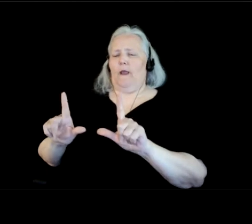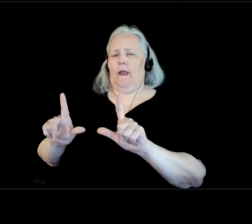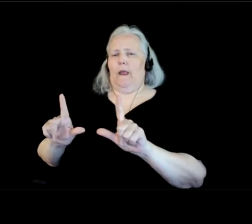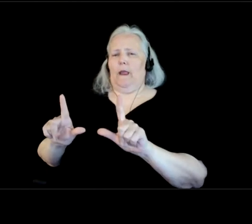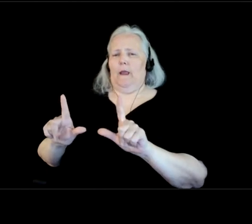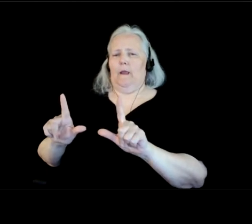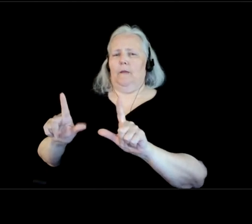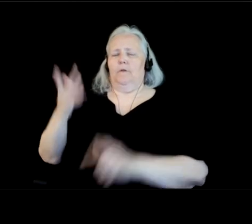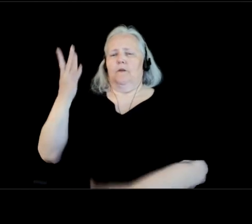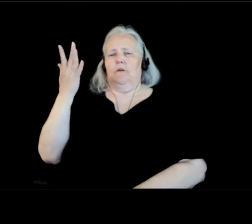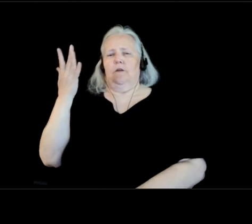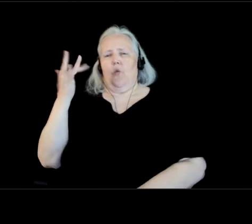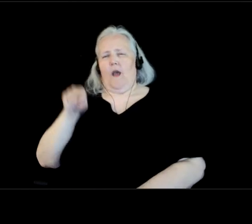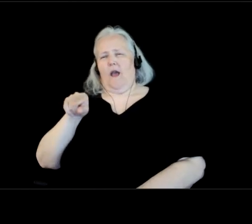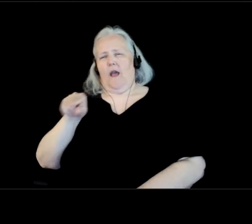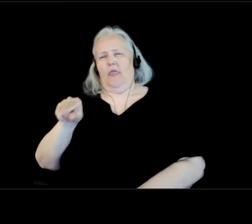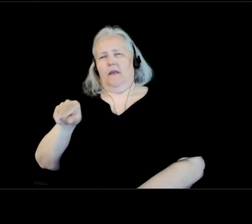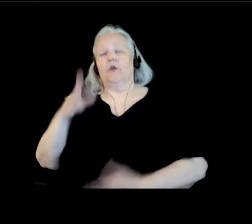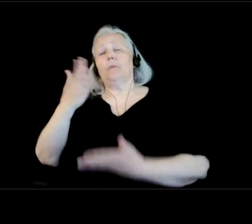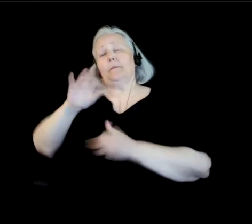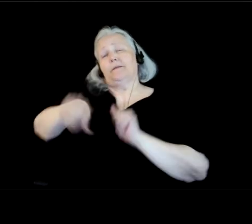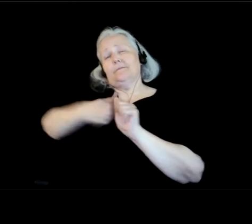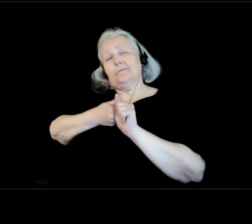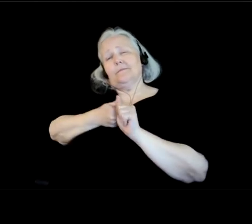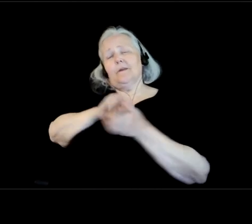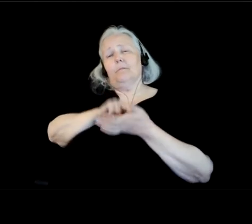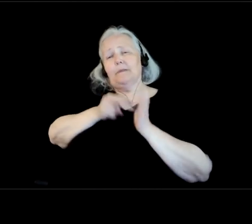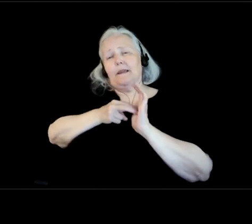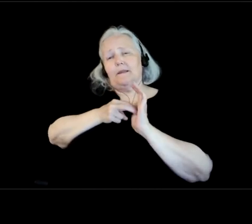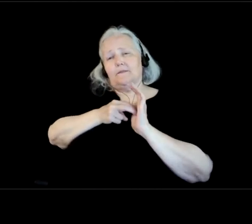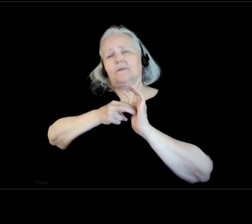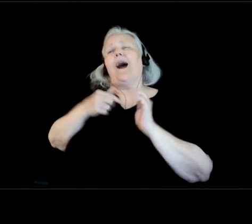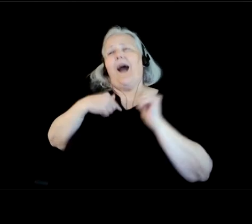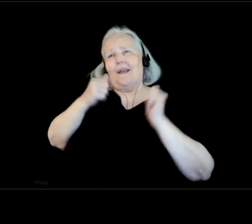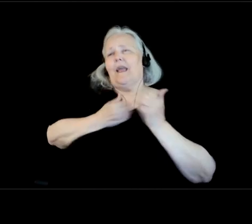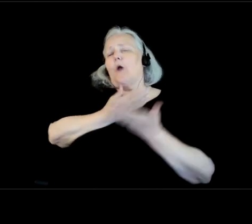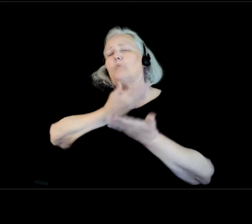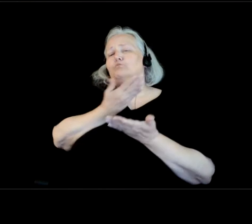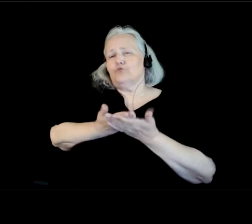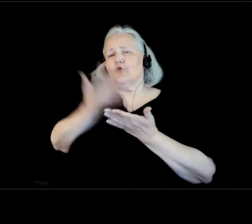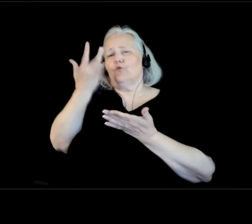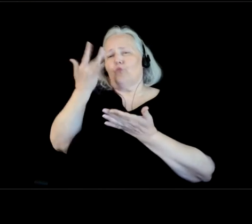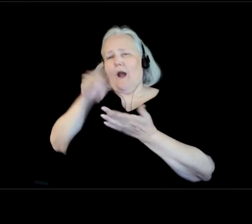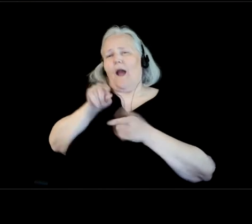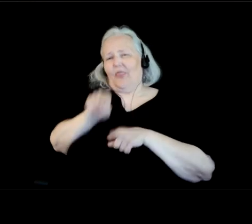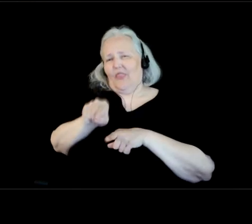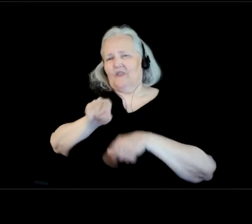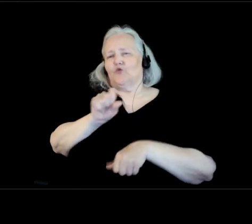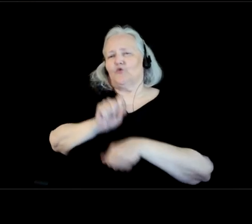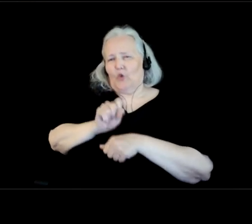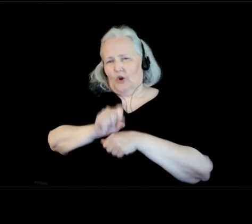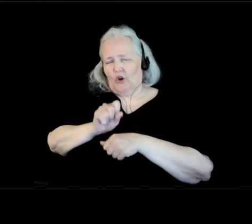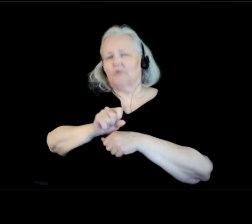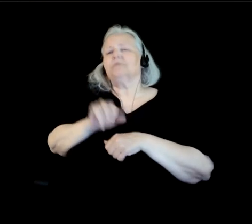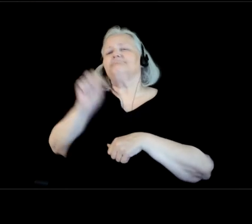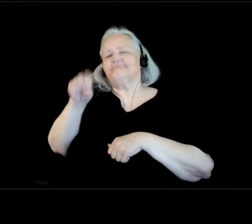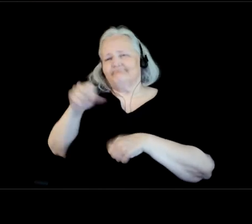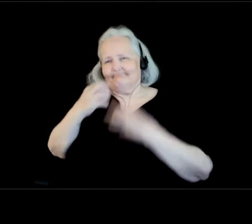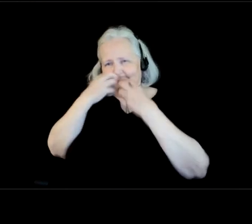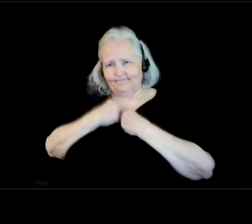mean, right, where the subtext maybe being, okay, I'm going to show why this is work. I'm going to show why this is valuable and how